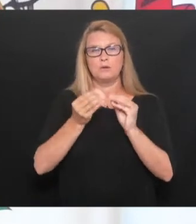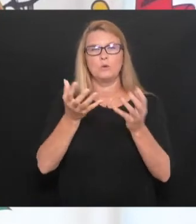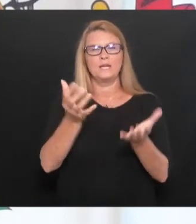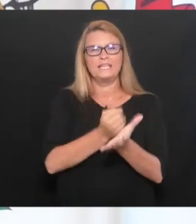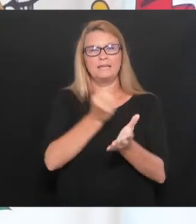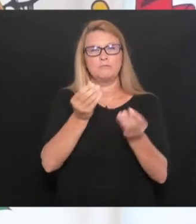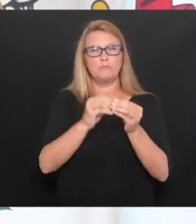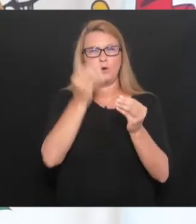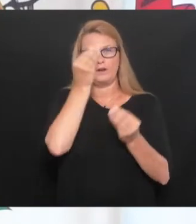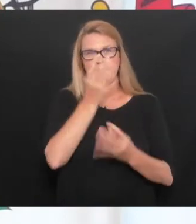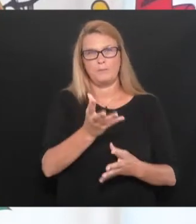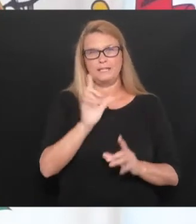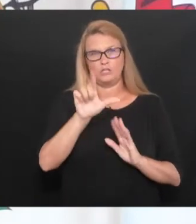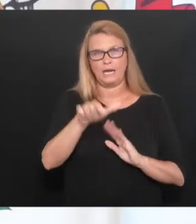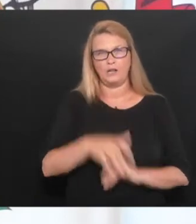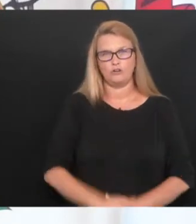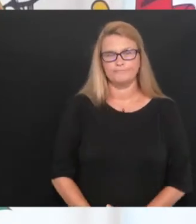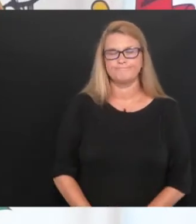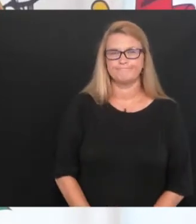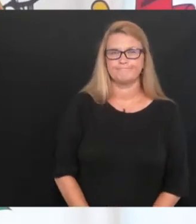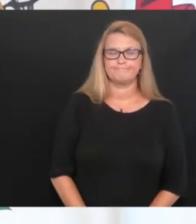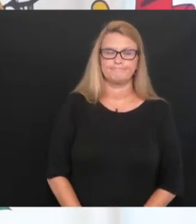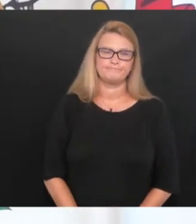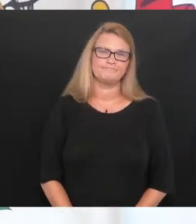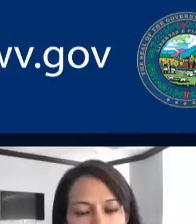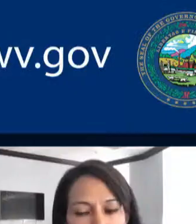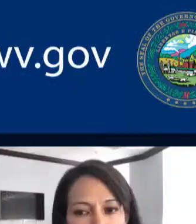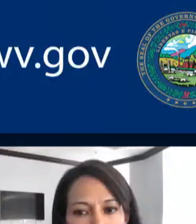more information on that as well.